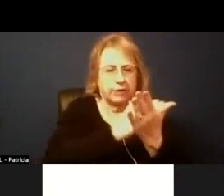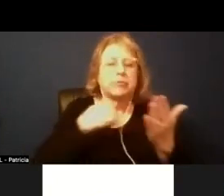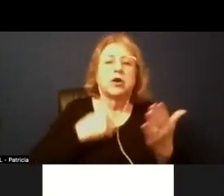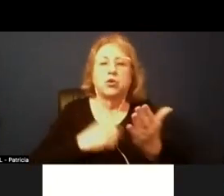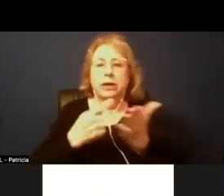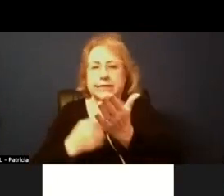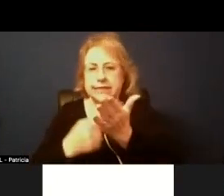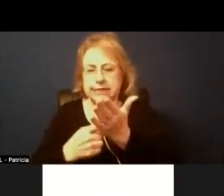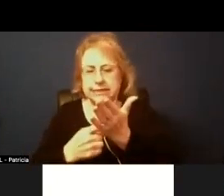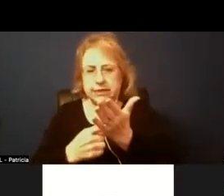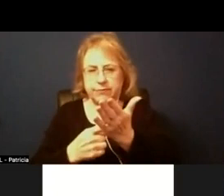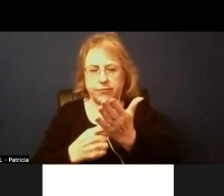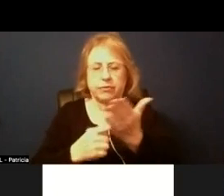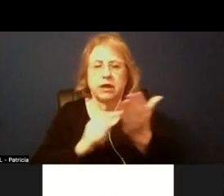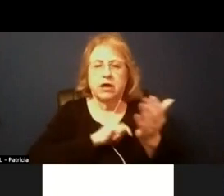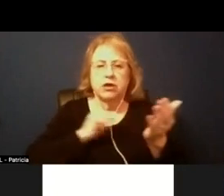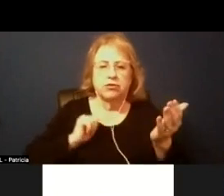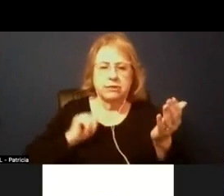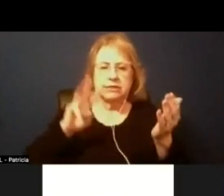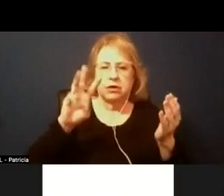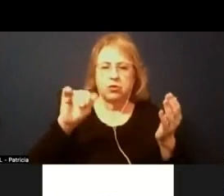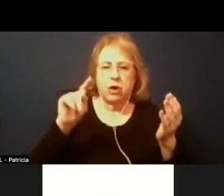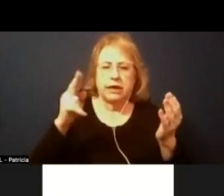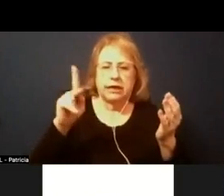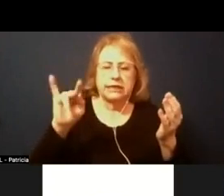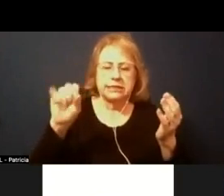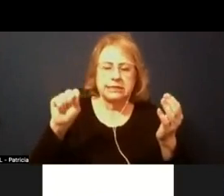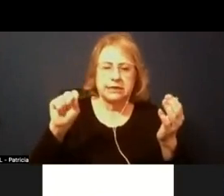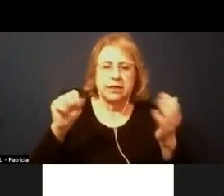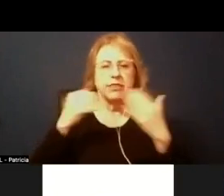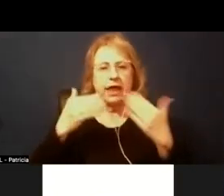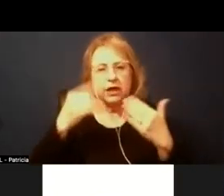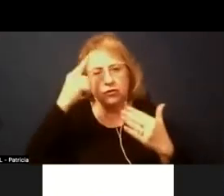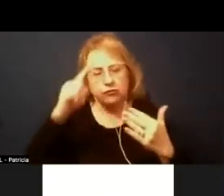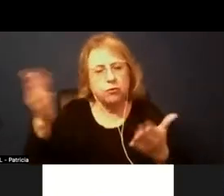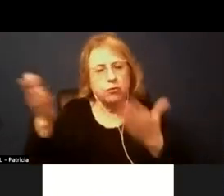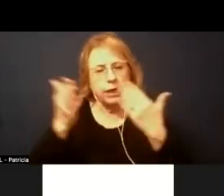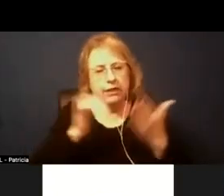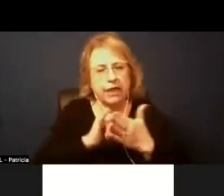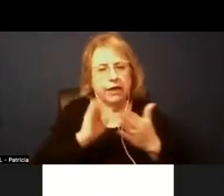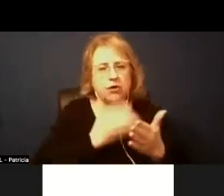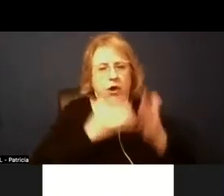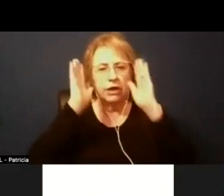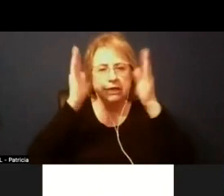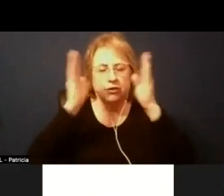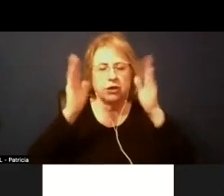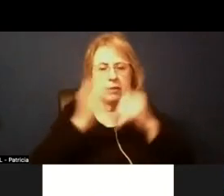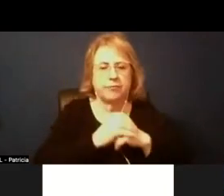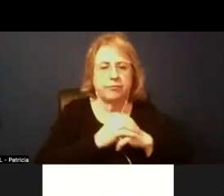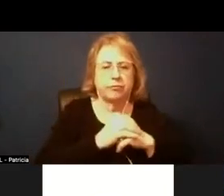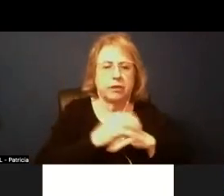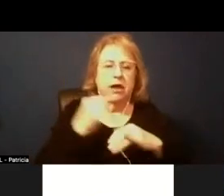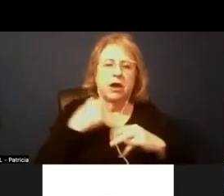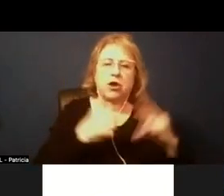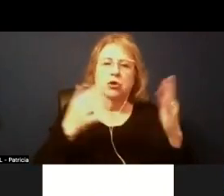trustee watkins and thank you for bringing uh that to our attention we're um to a certain extent we're